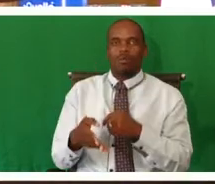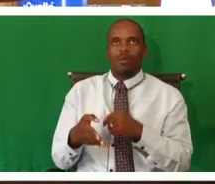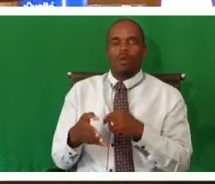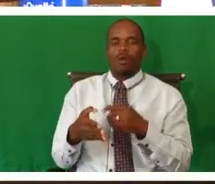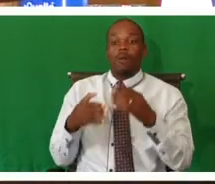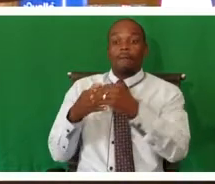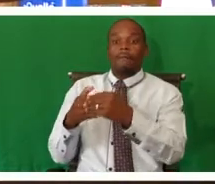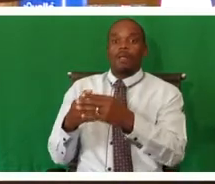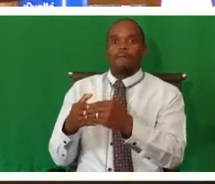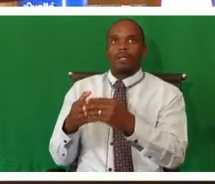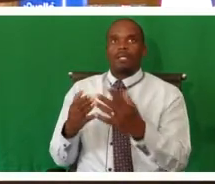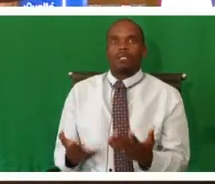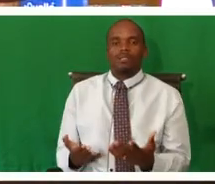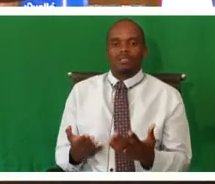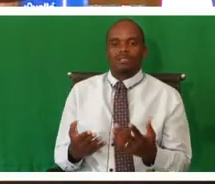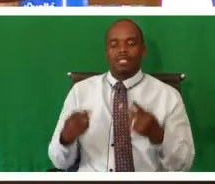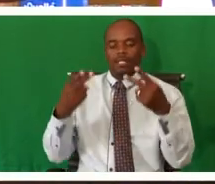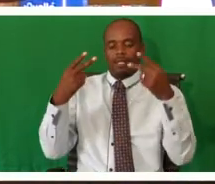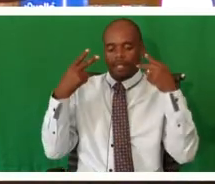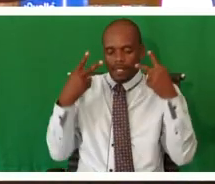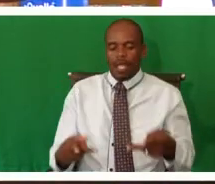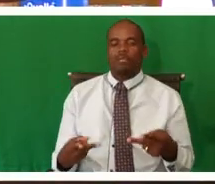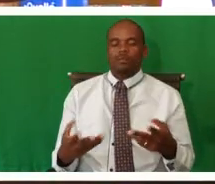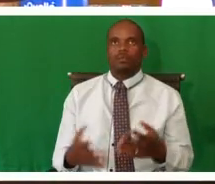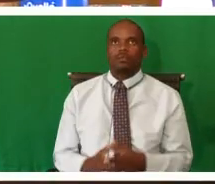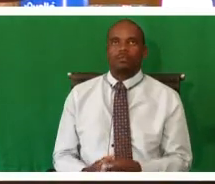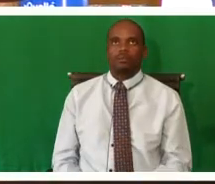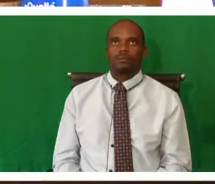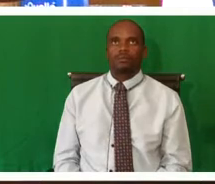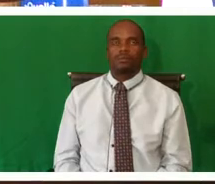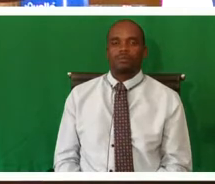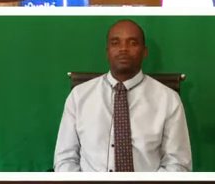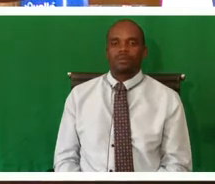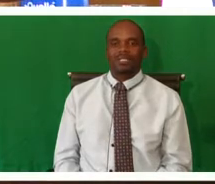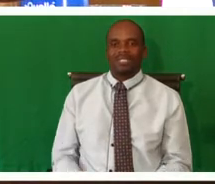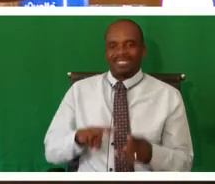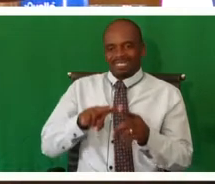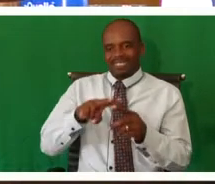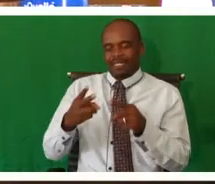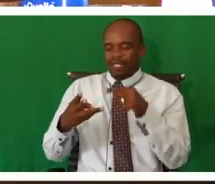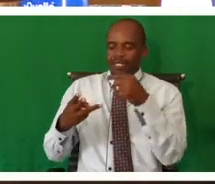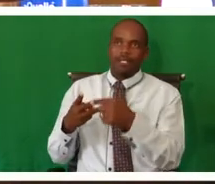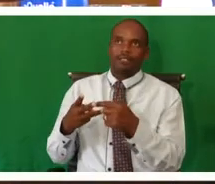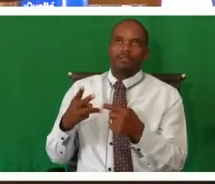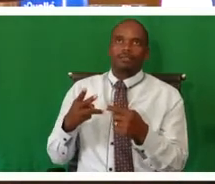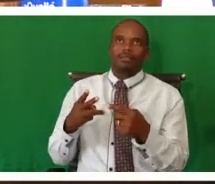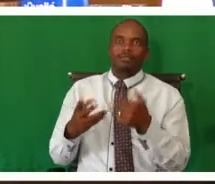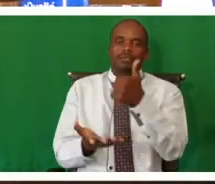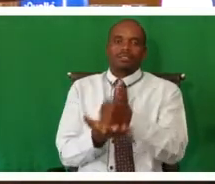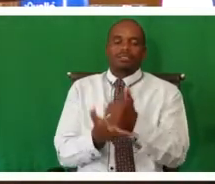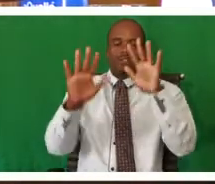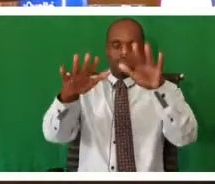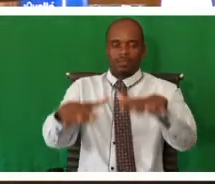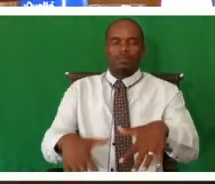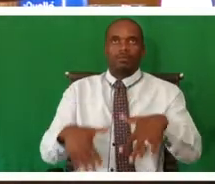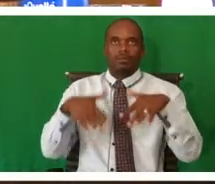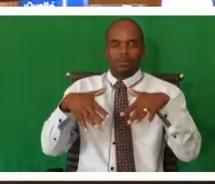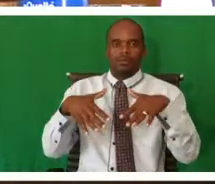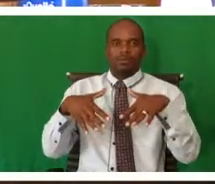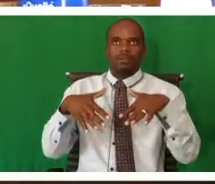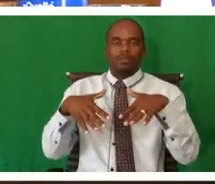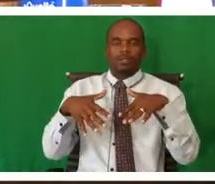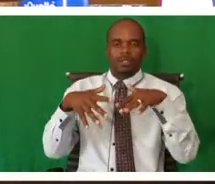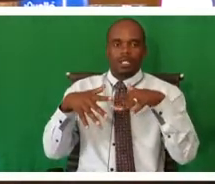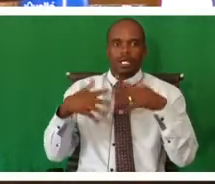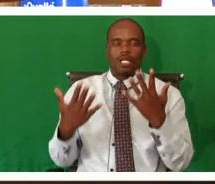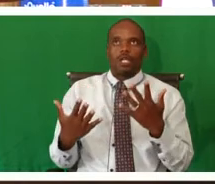members and their guests. The next sitting of the Legislature, Honourable Members, will